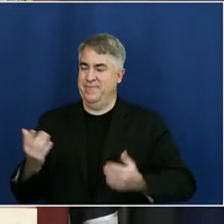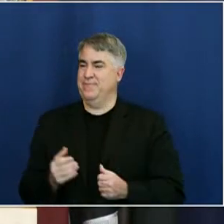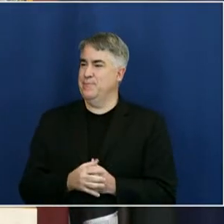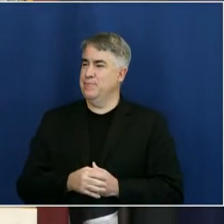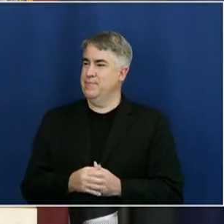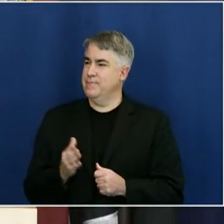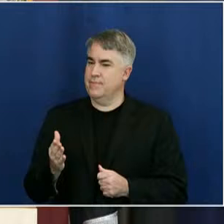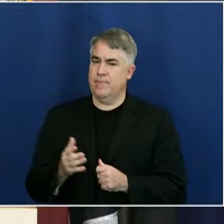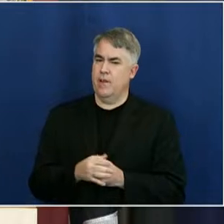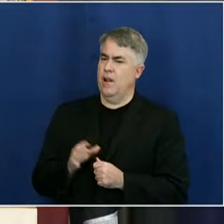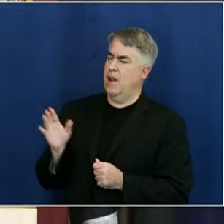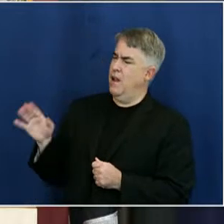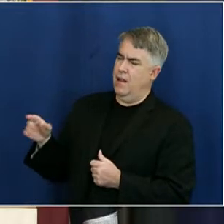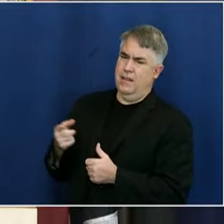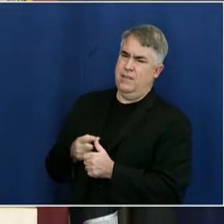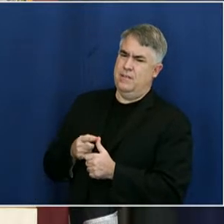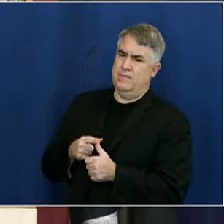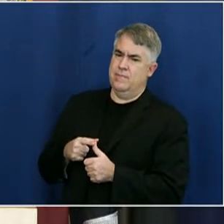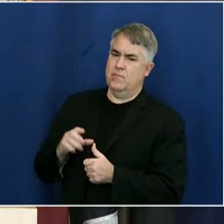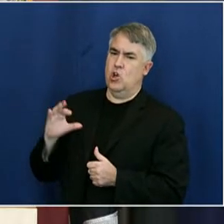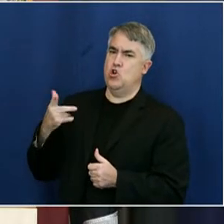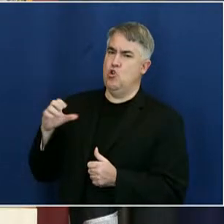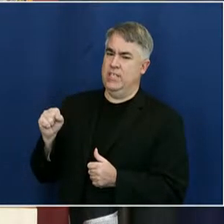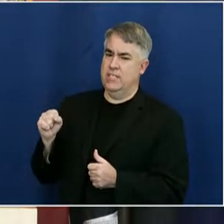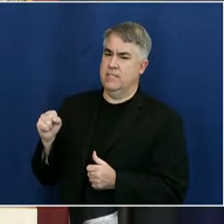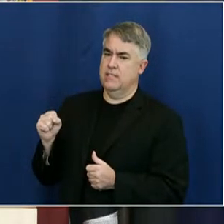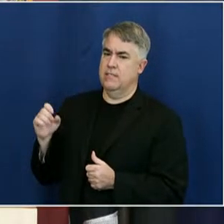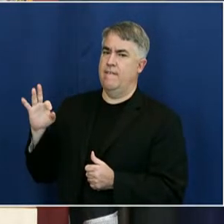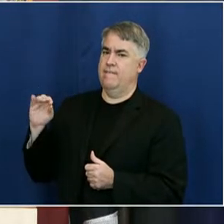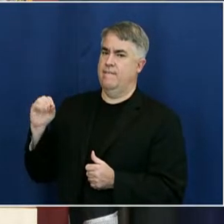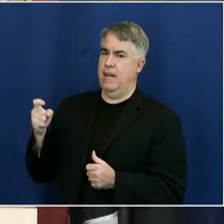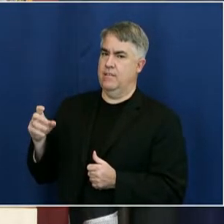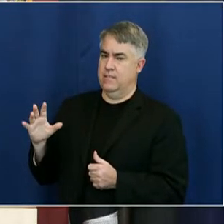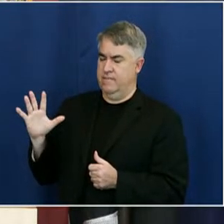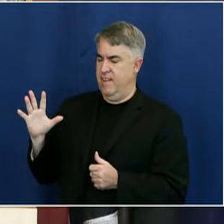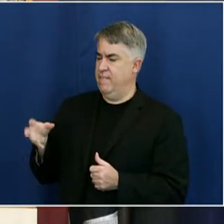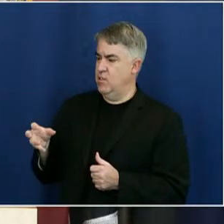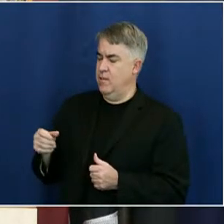Okay, our first caller is Chris Beal with Fox 5 News.